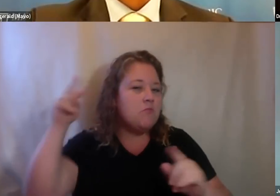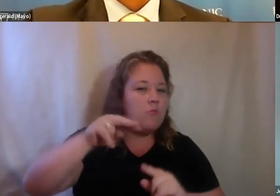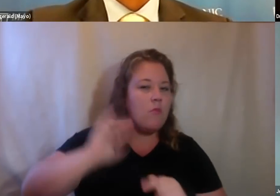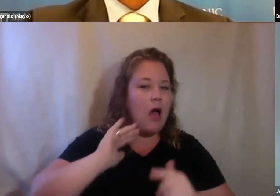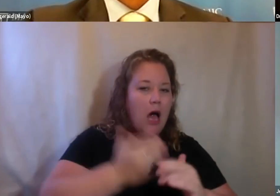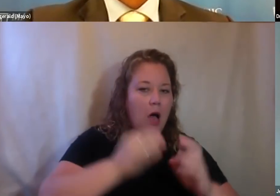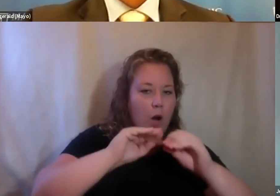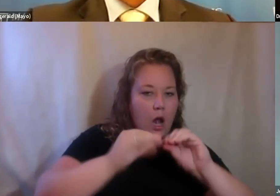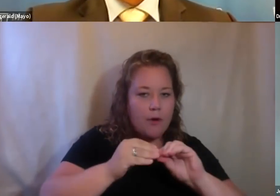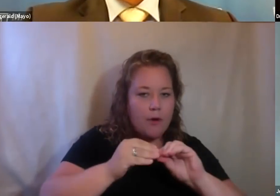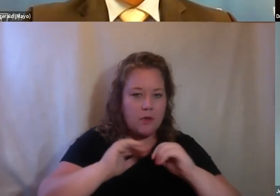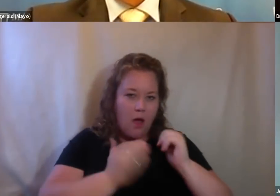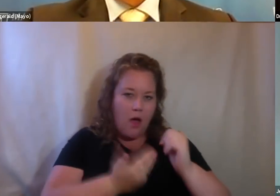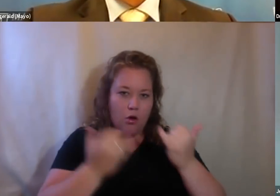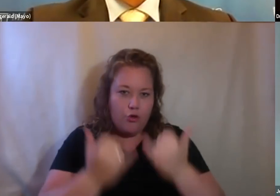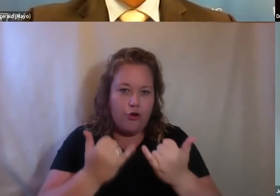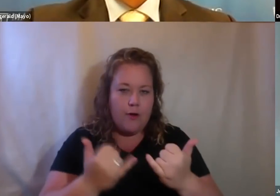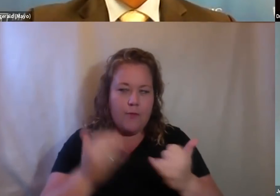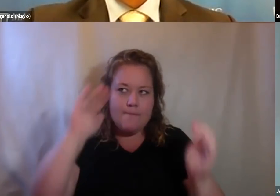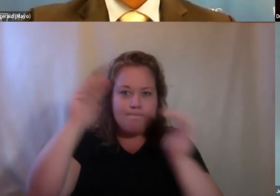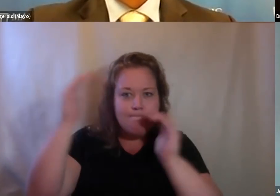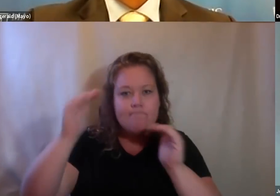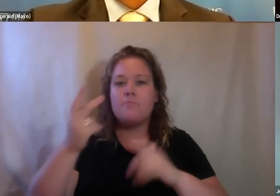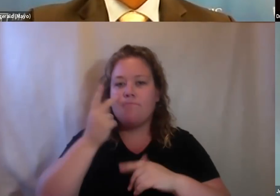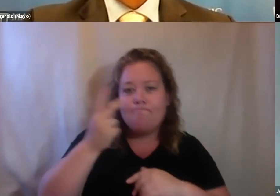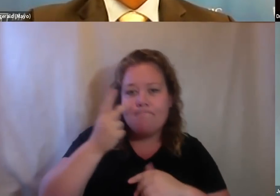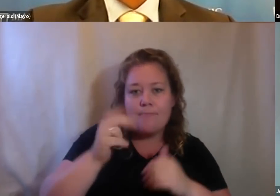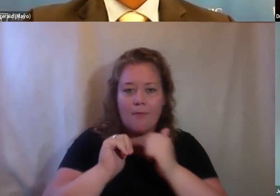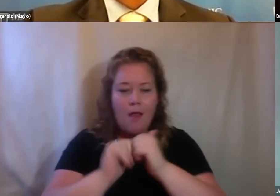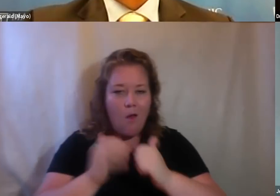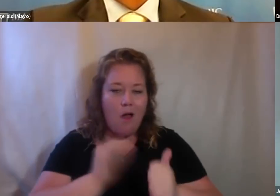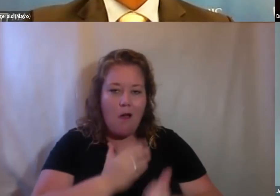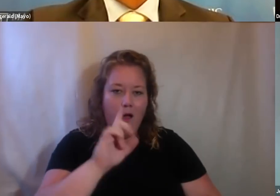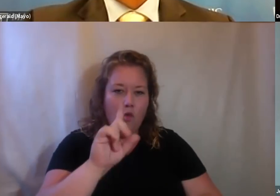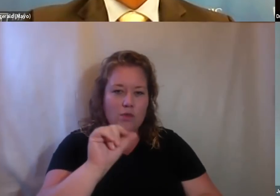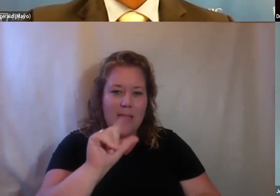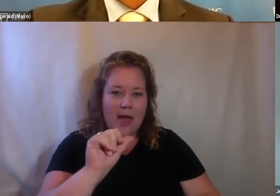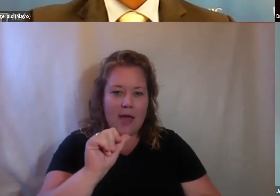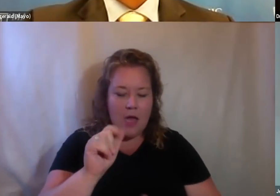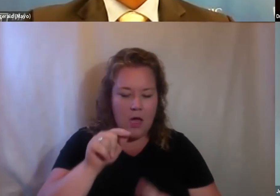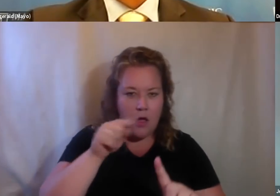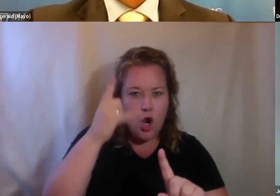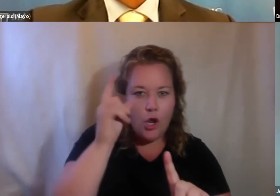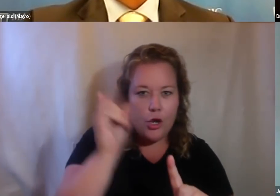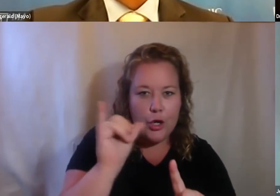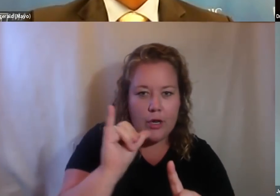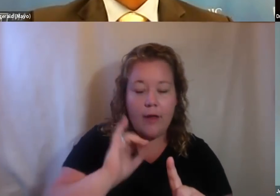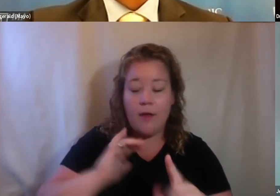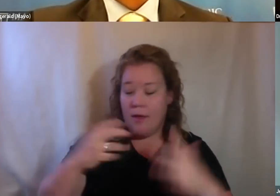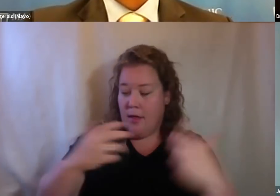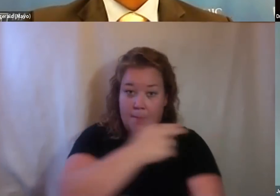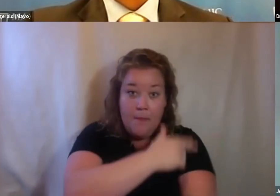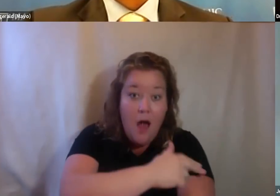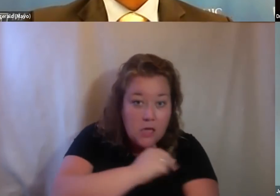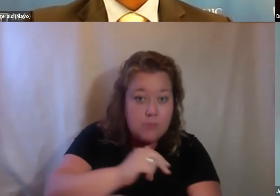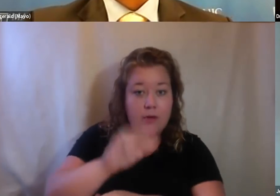public health, and to know, here's what the data shows, here's what the inner workings of healthcare are, here's where we're really at in terms of our